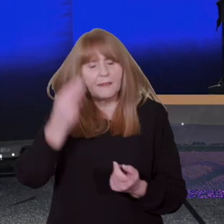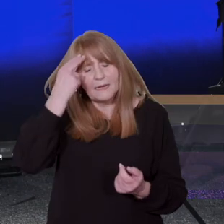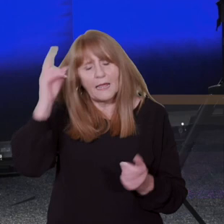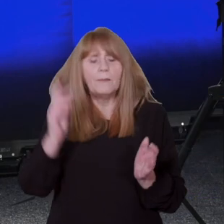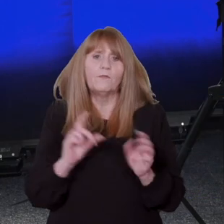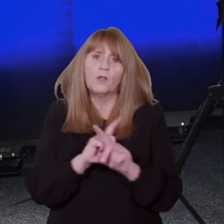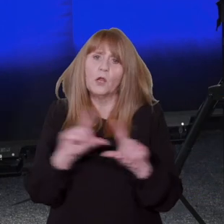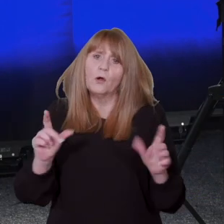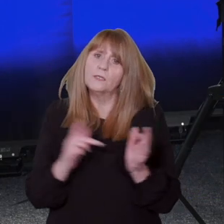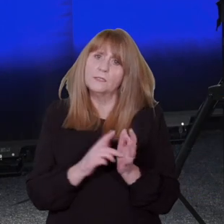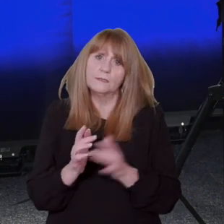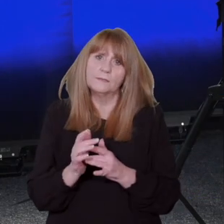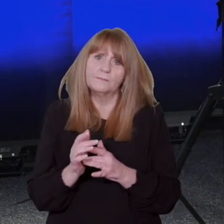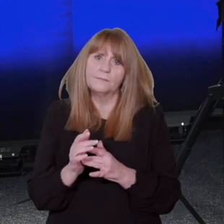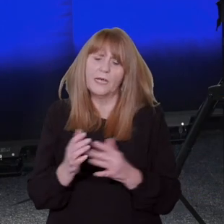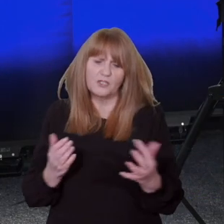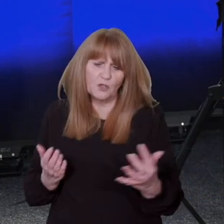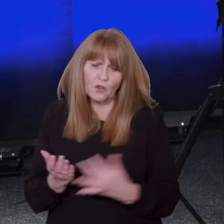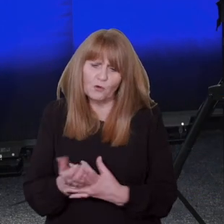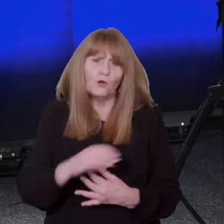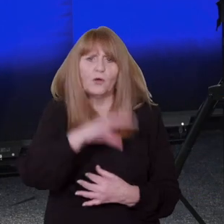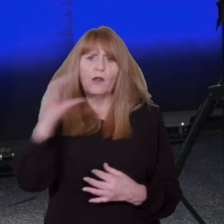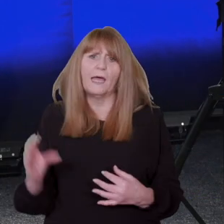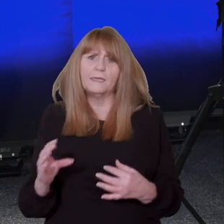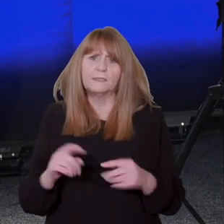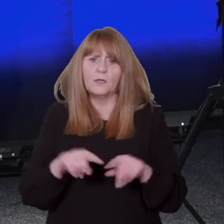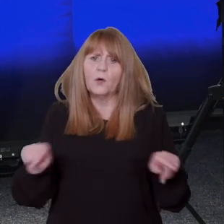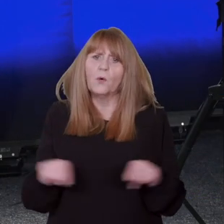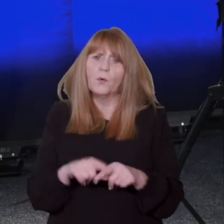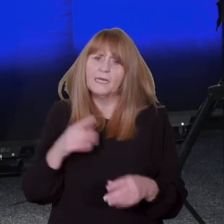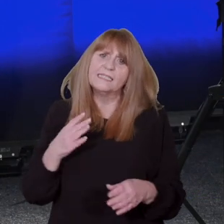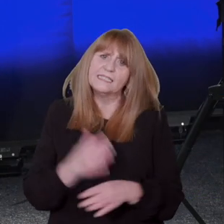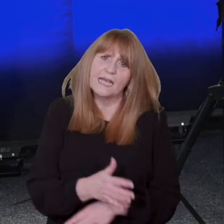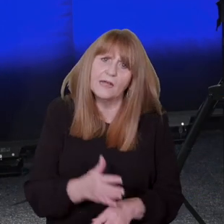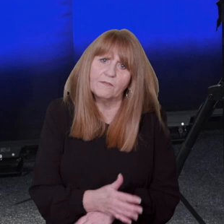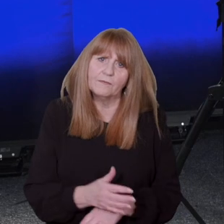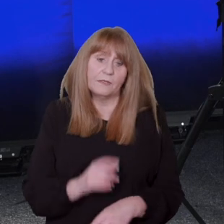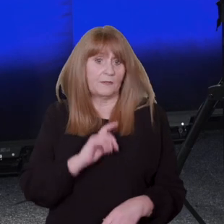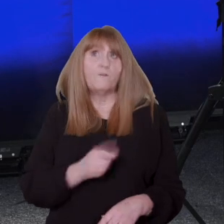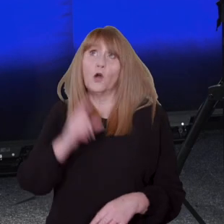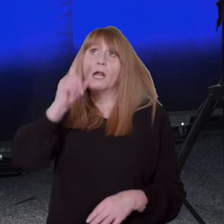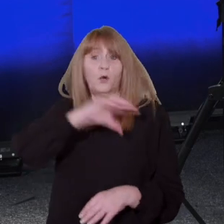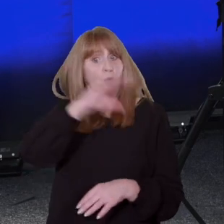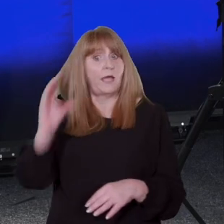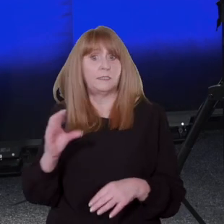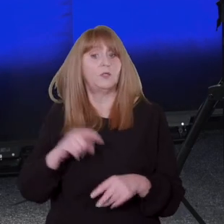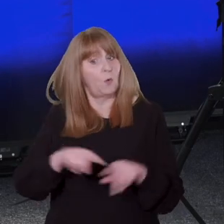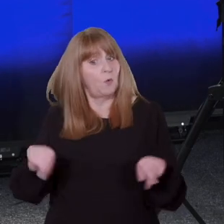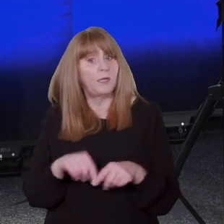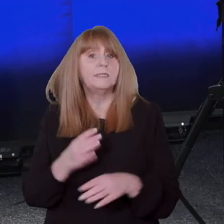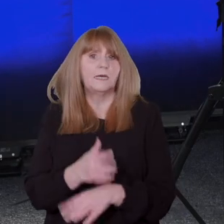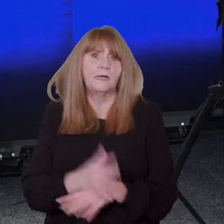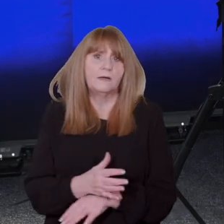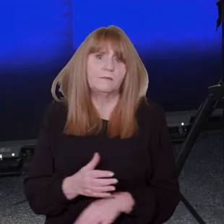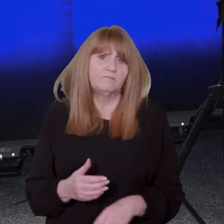know, it's through Christ that we can even serve, but it's for him that we actually do serve. We're not trying to earn points. We're not